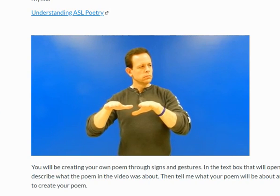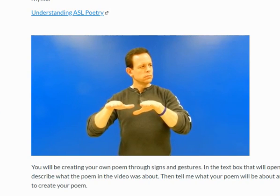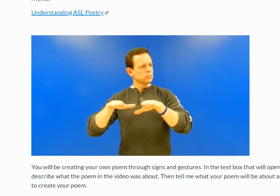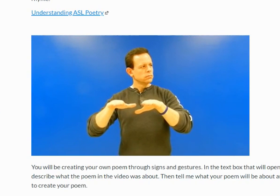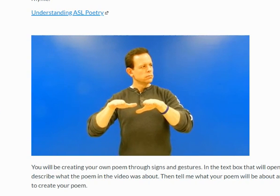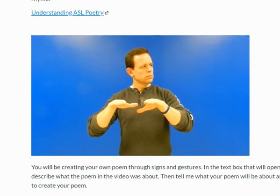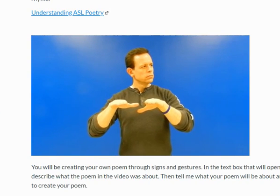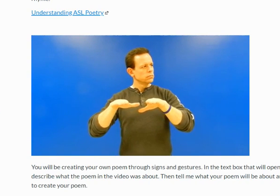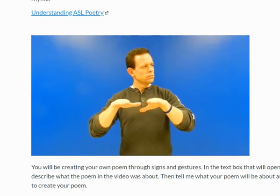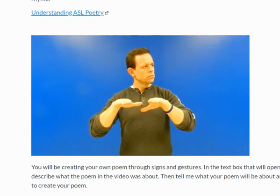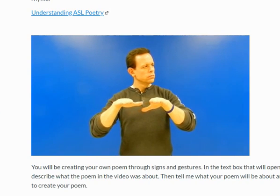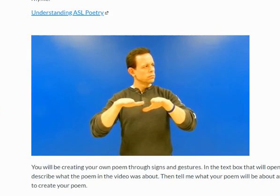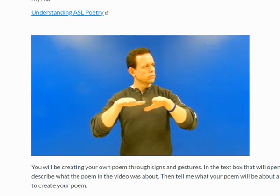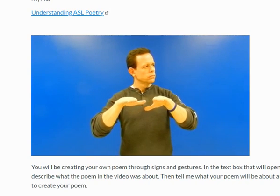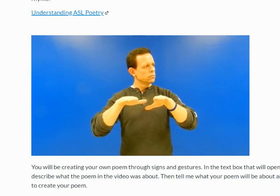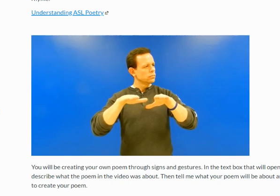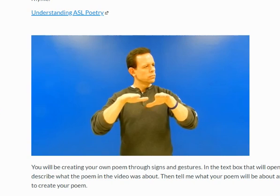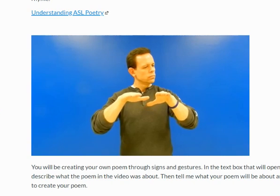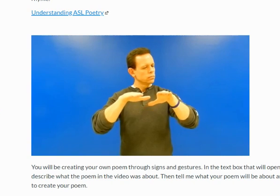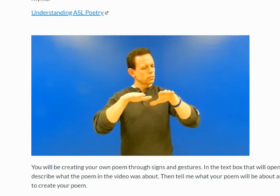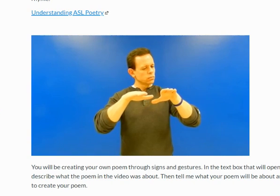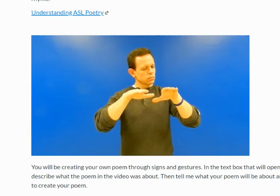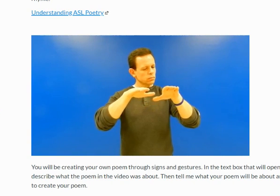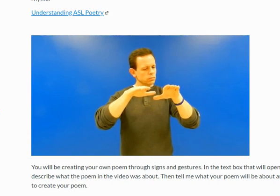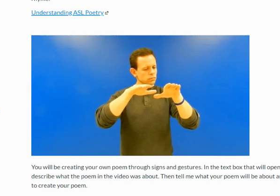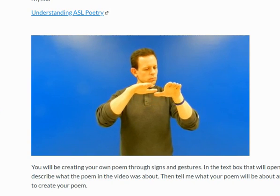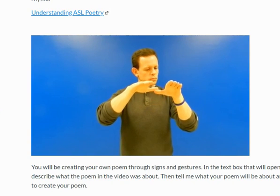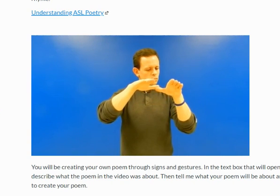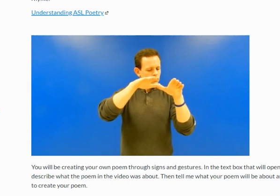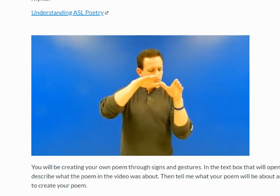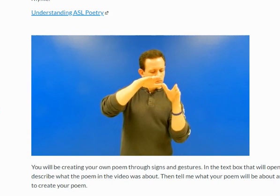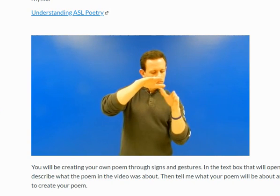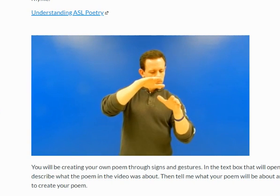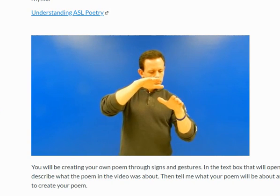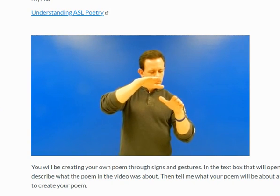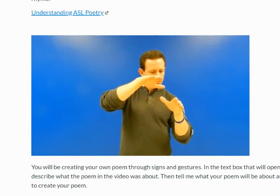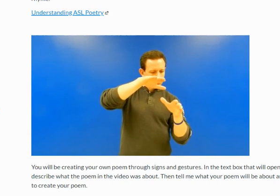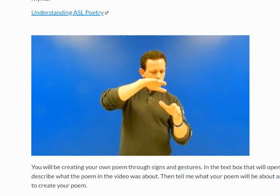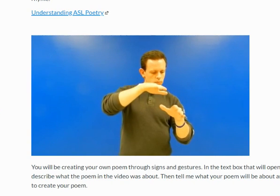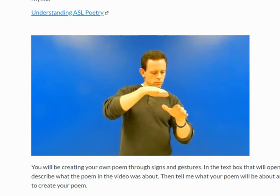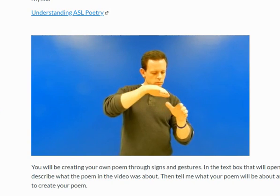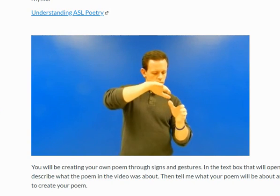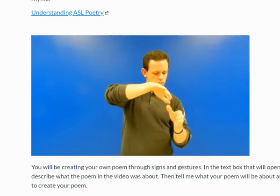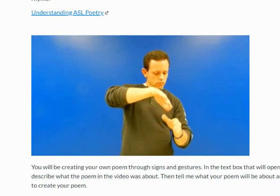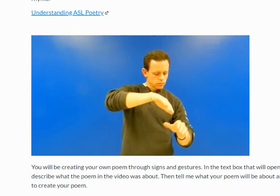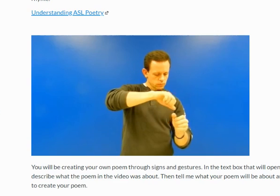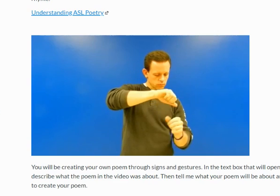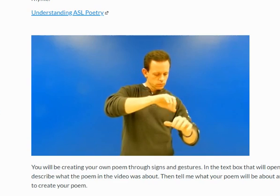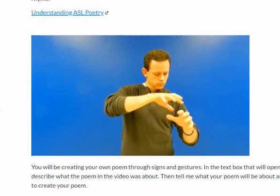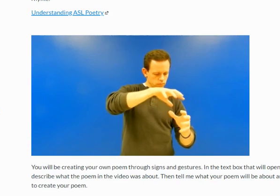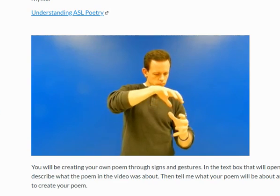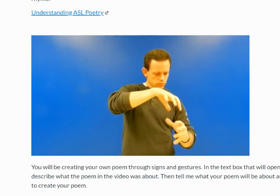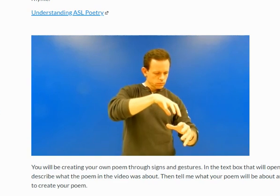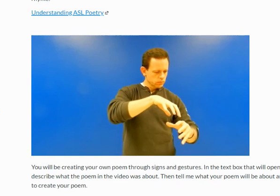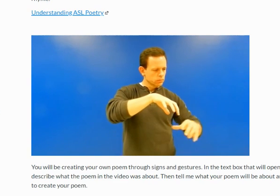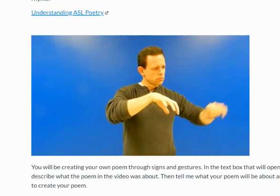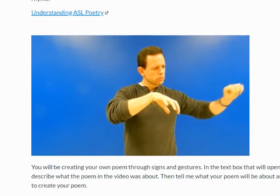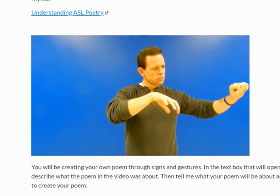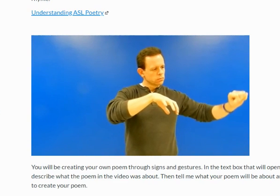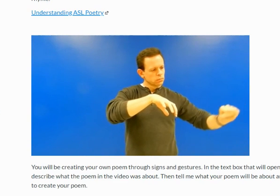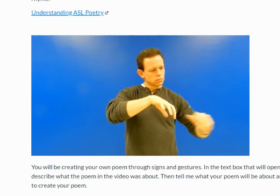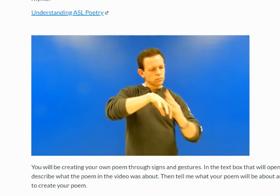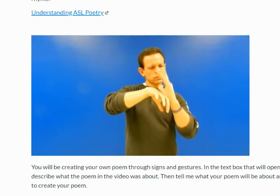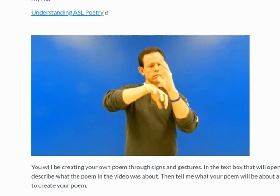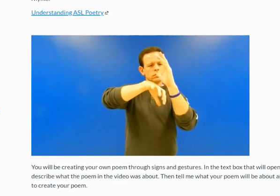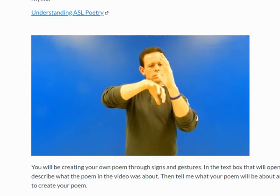is showing shape. So far, he's not really done any signs. He's just sort